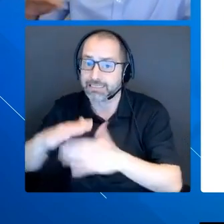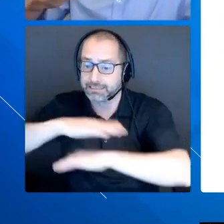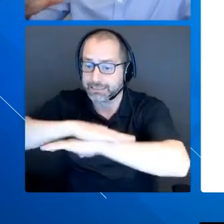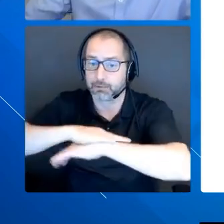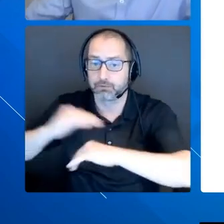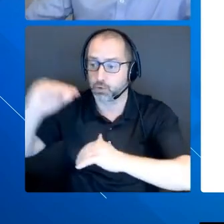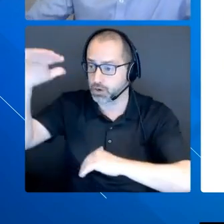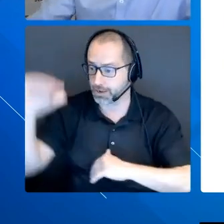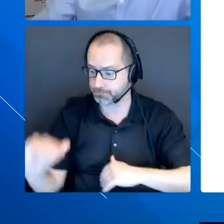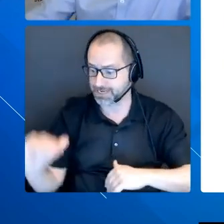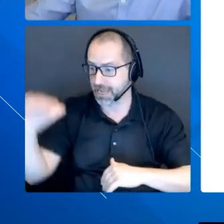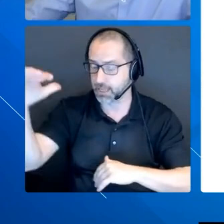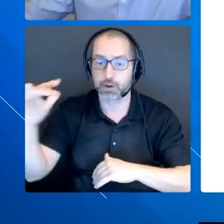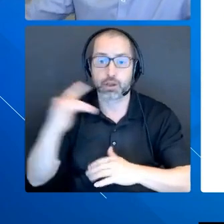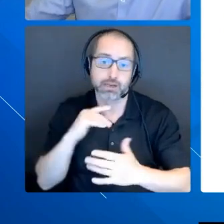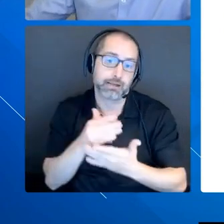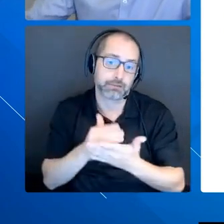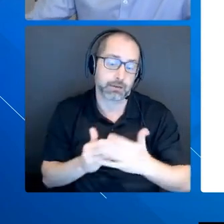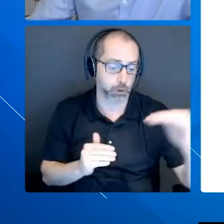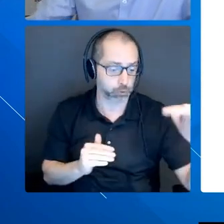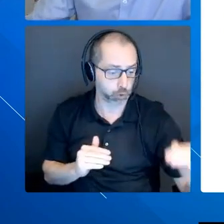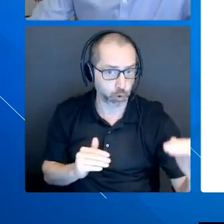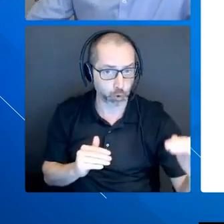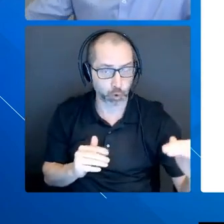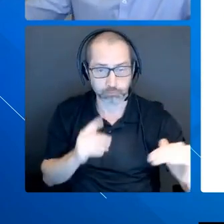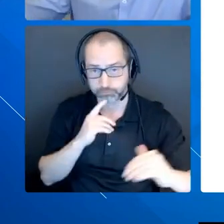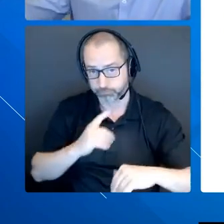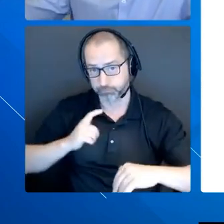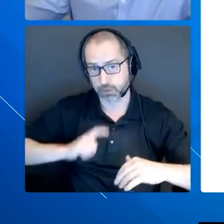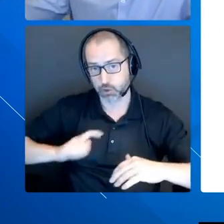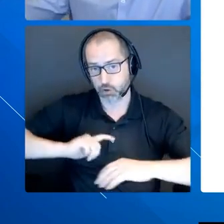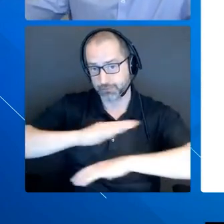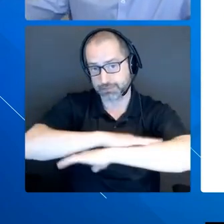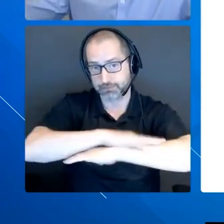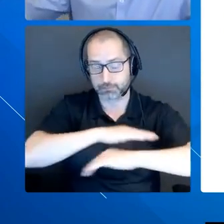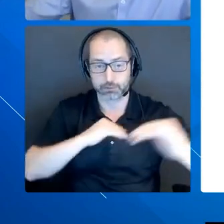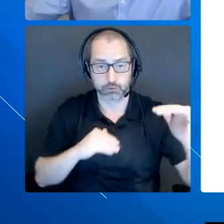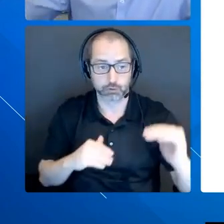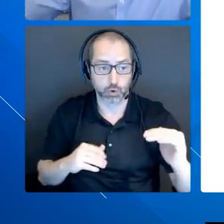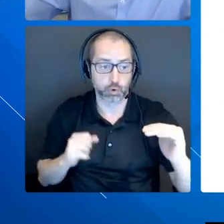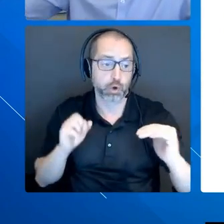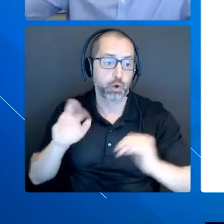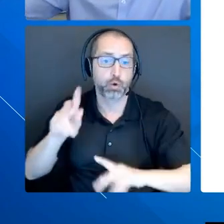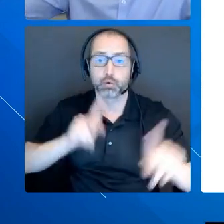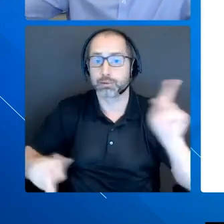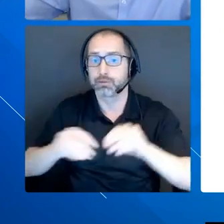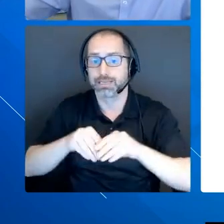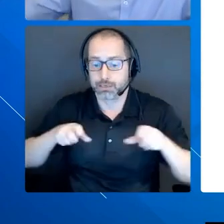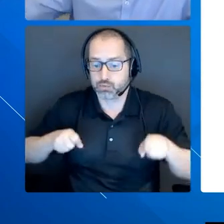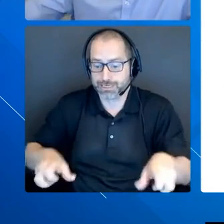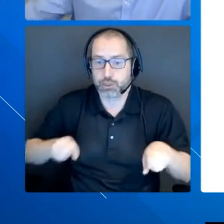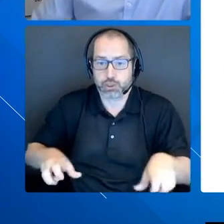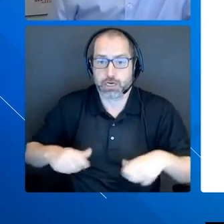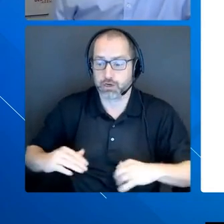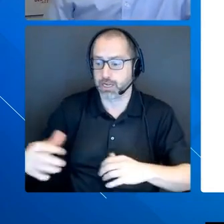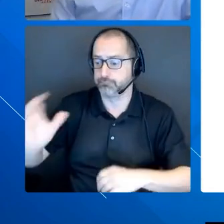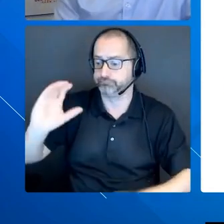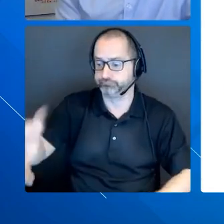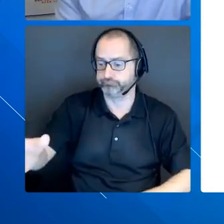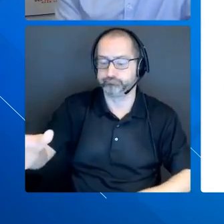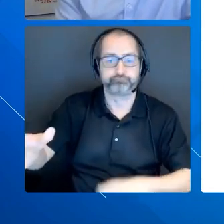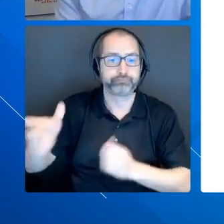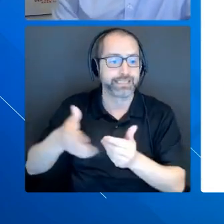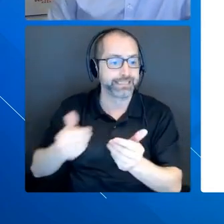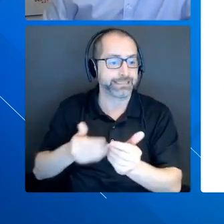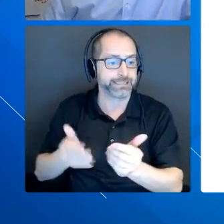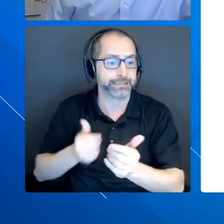some that are just lower, or maybe a conference table that's lower, that people who are in a wheelchair can put their drink